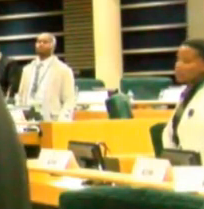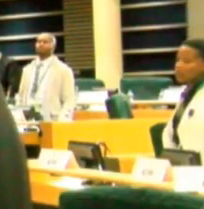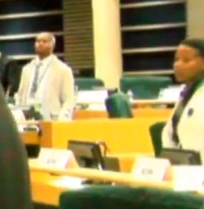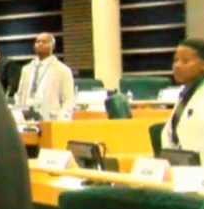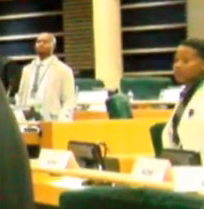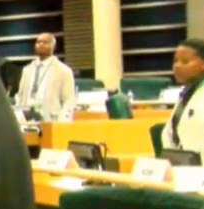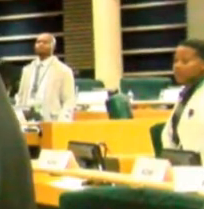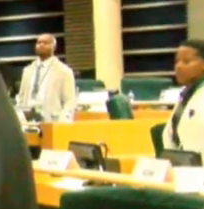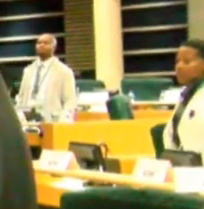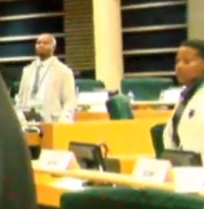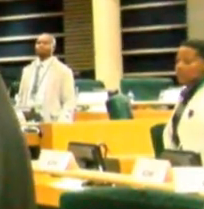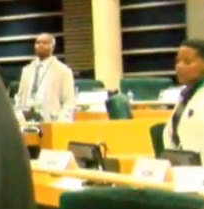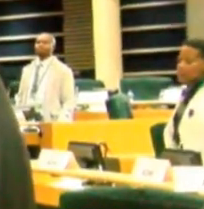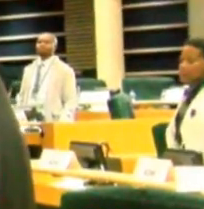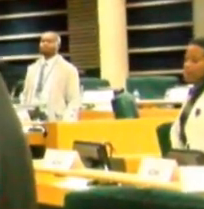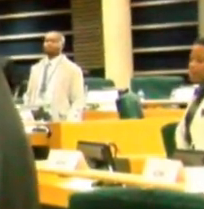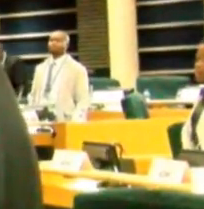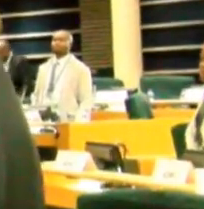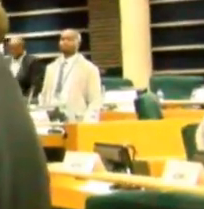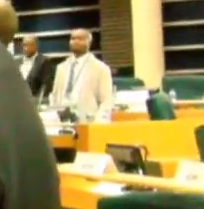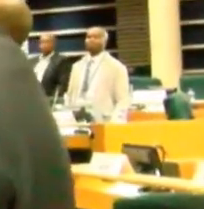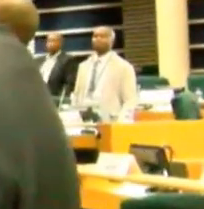thank you